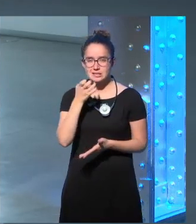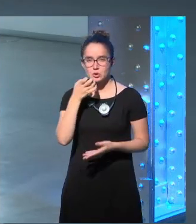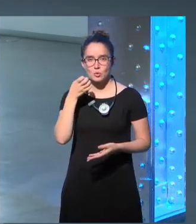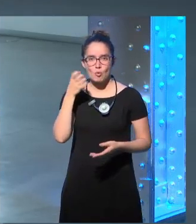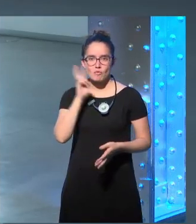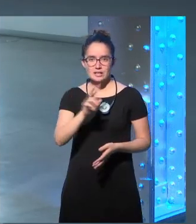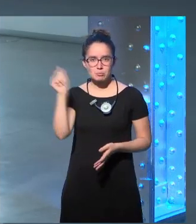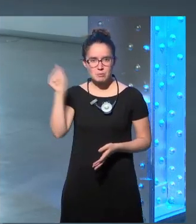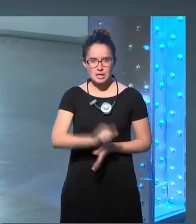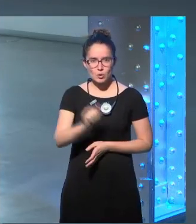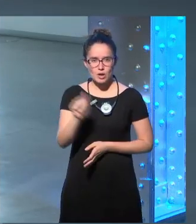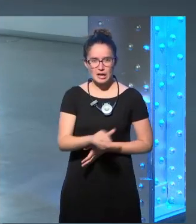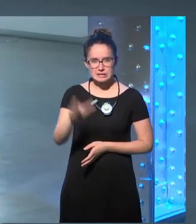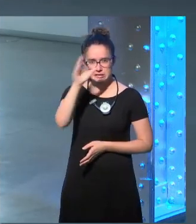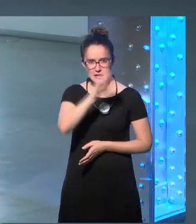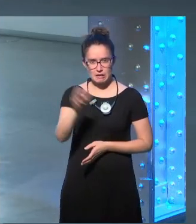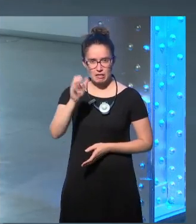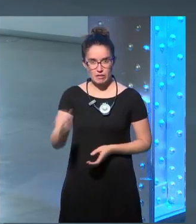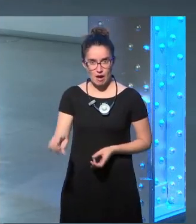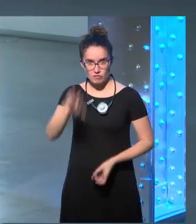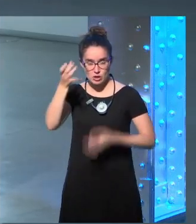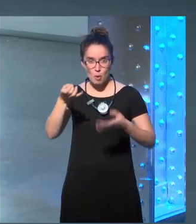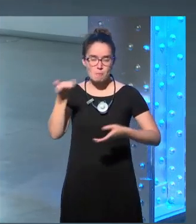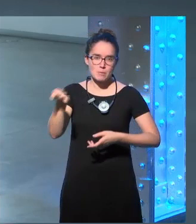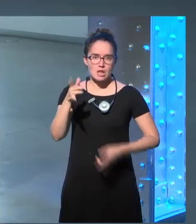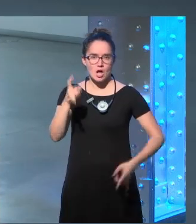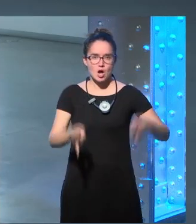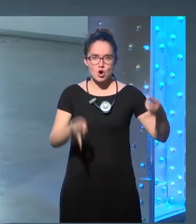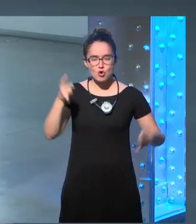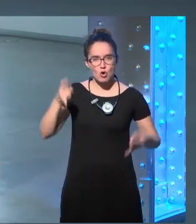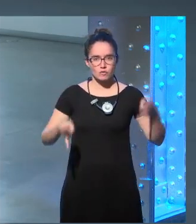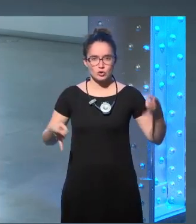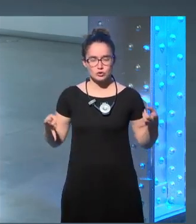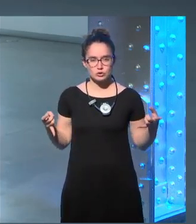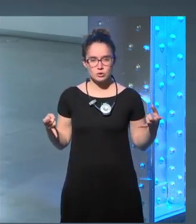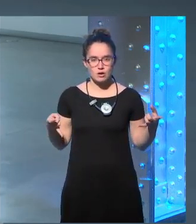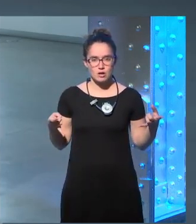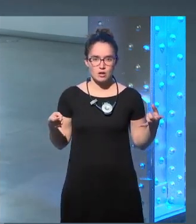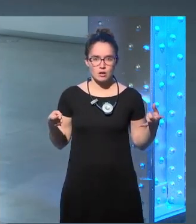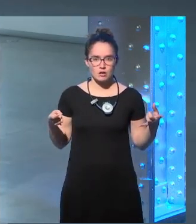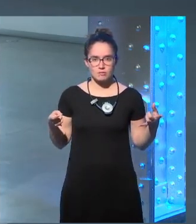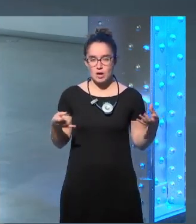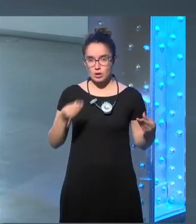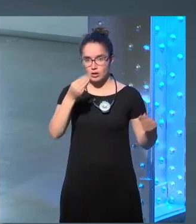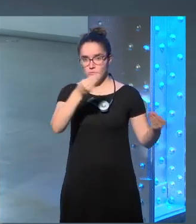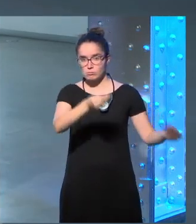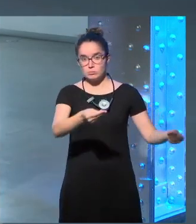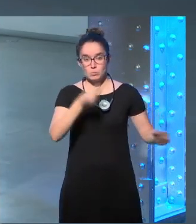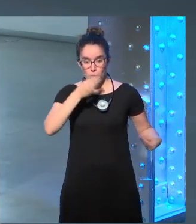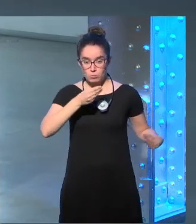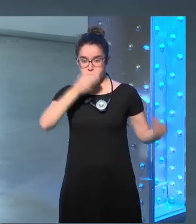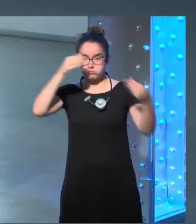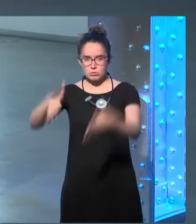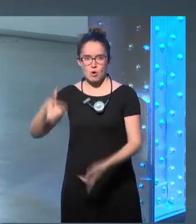run. And if you look a lot at sci-fi movies, it looks like robots are going to take